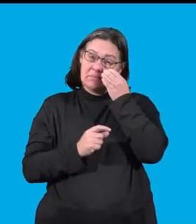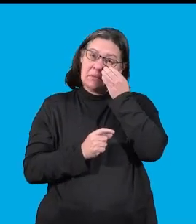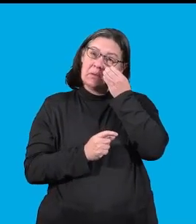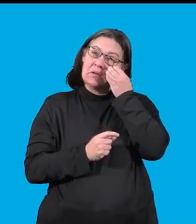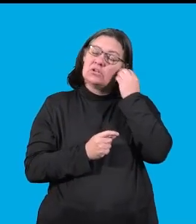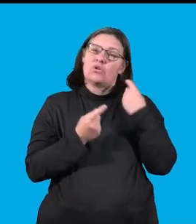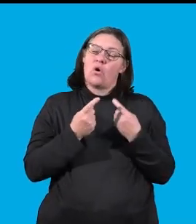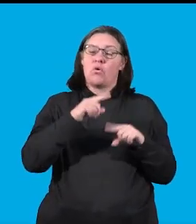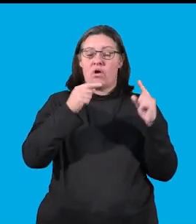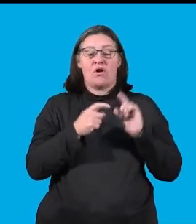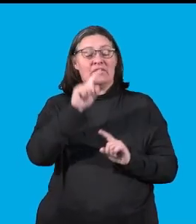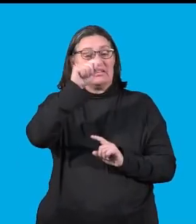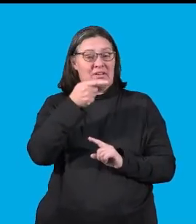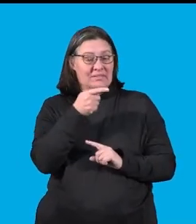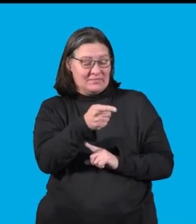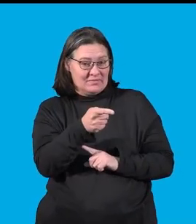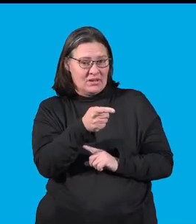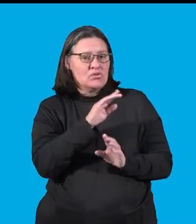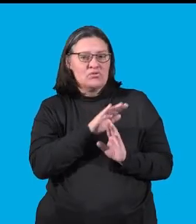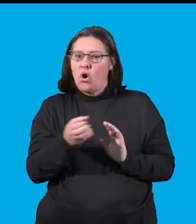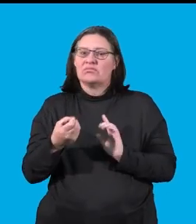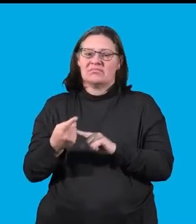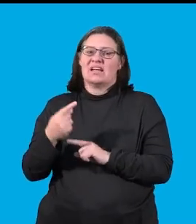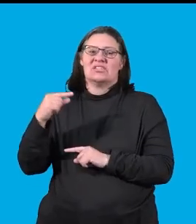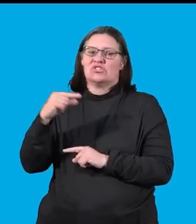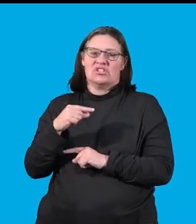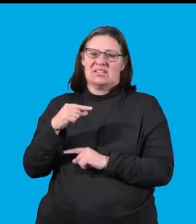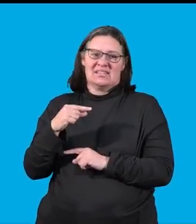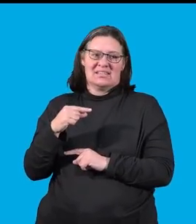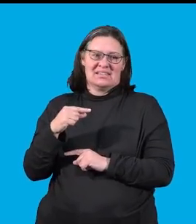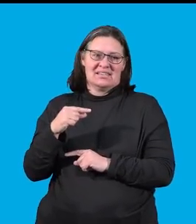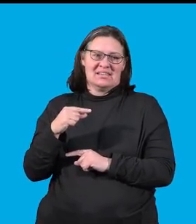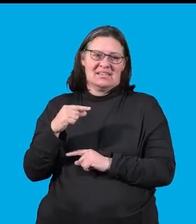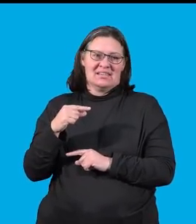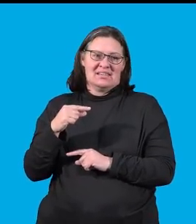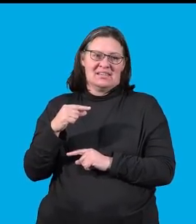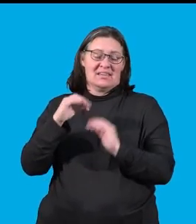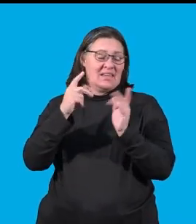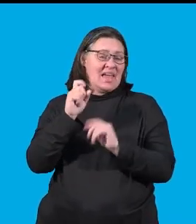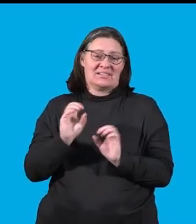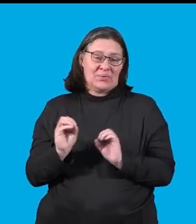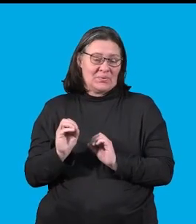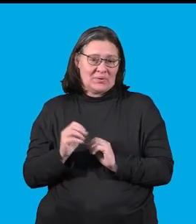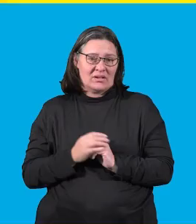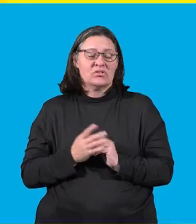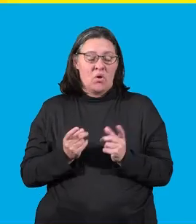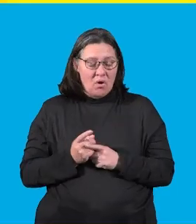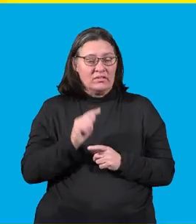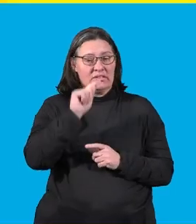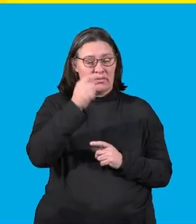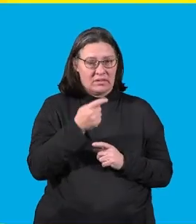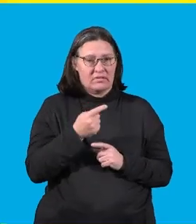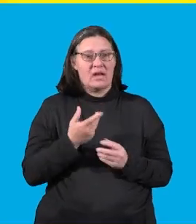you've been given the graph of the derivative. You haven't been given the graph of g of x. So therefore, they've already taken the